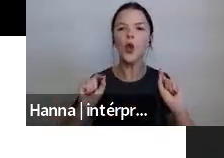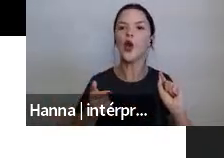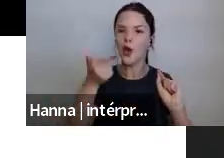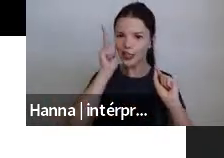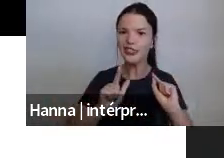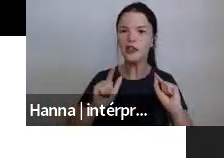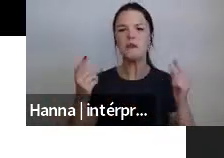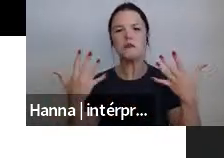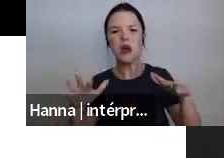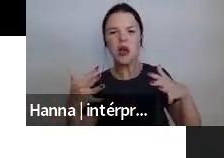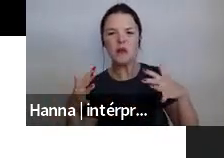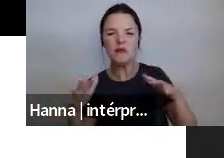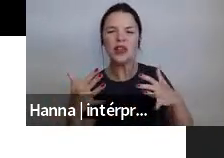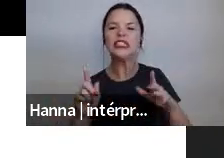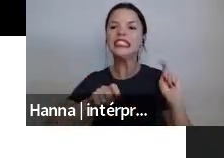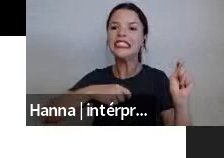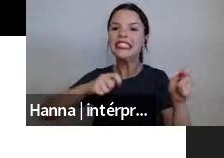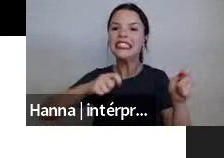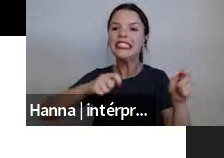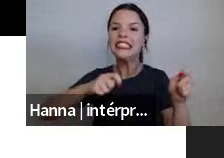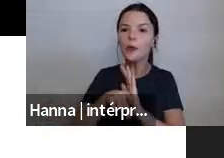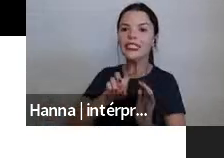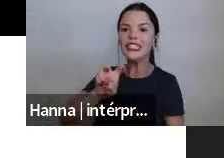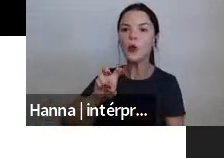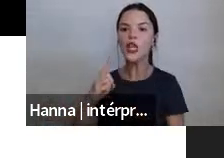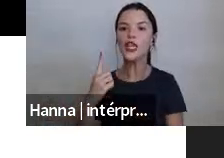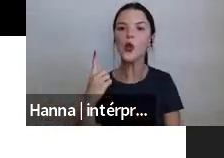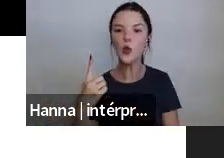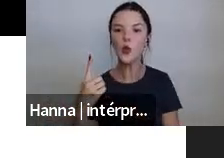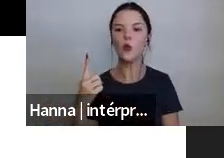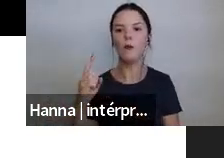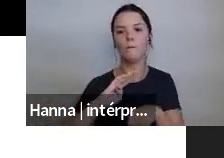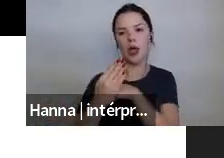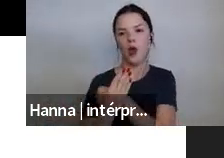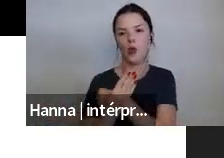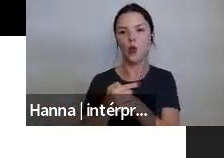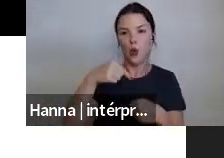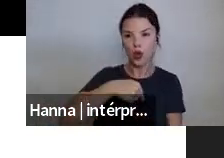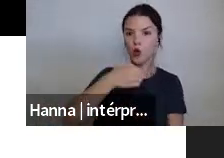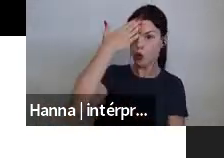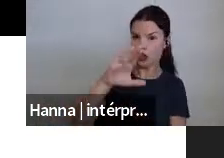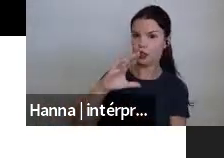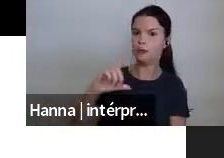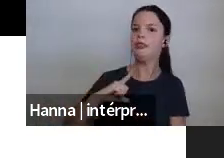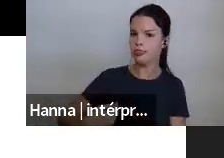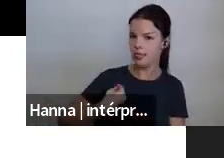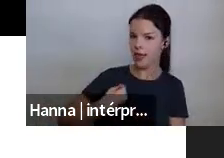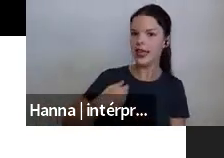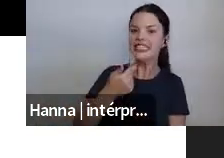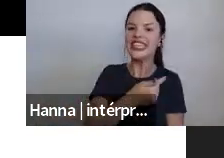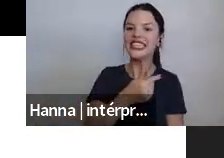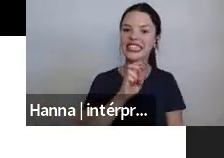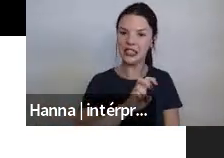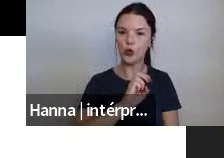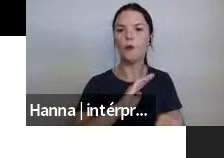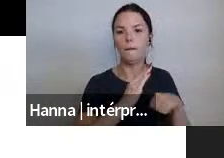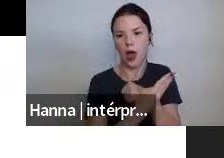get Libra signs for 51 of the 75 Curitiba's neighborhoods.